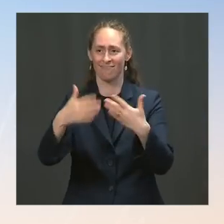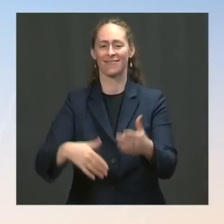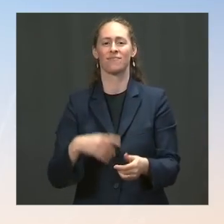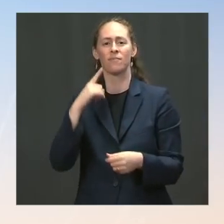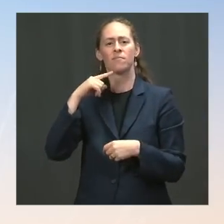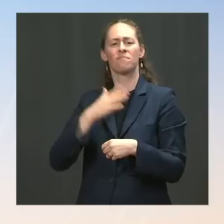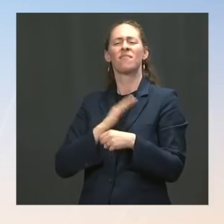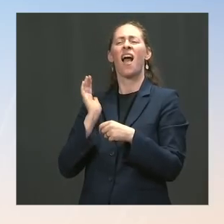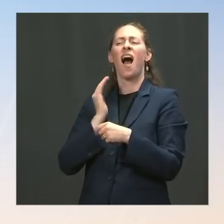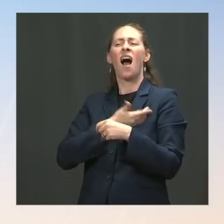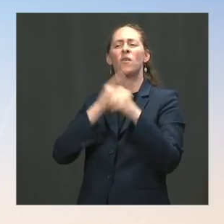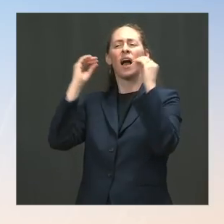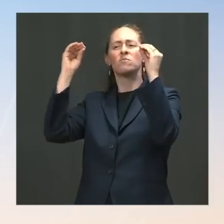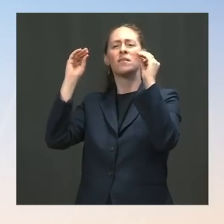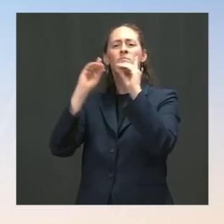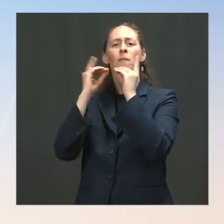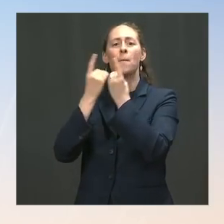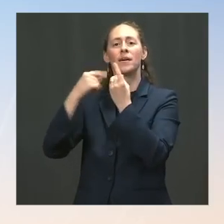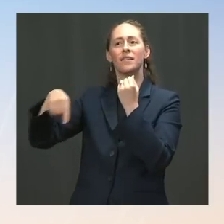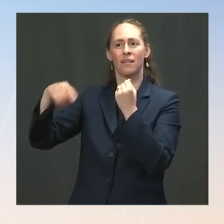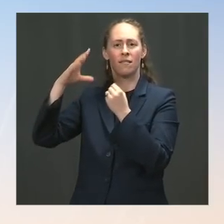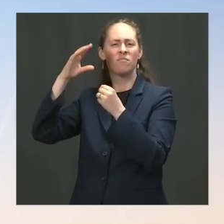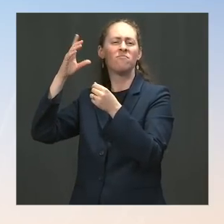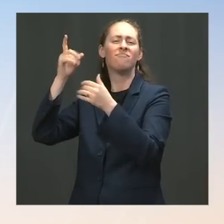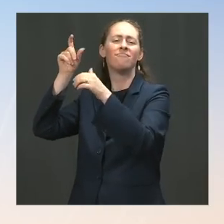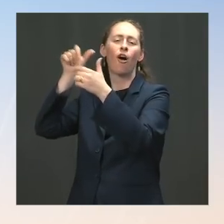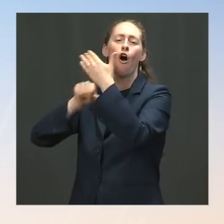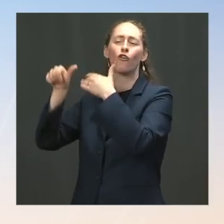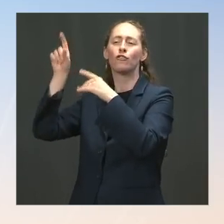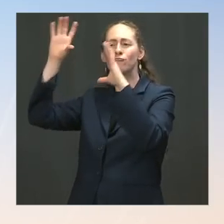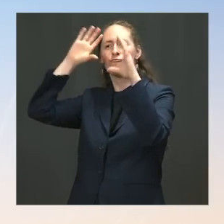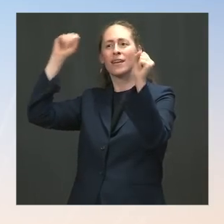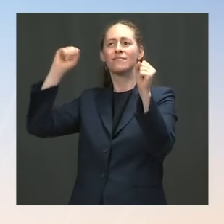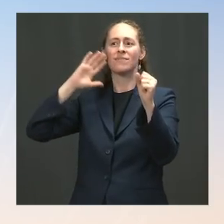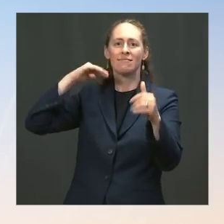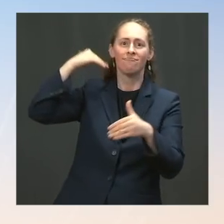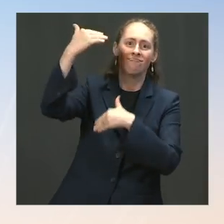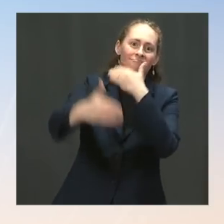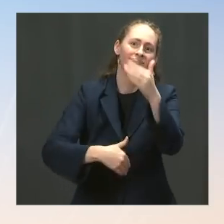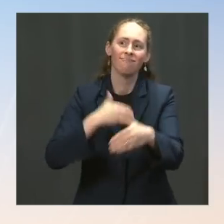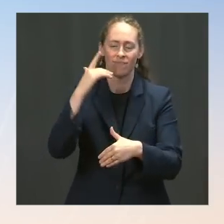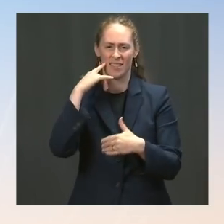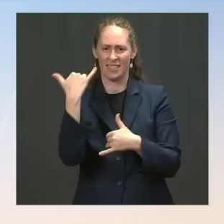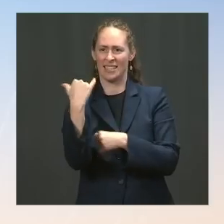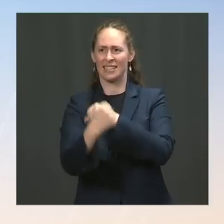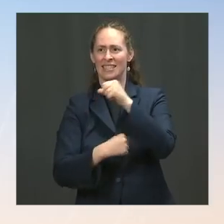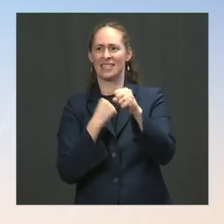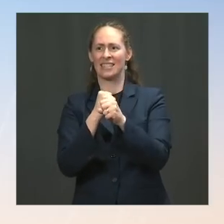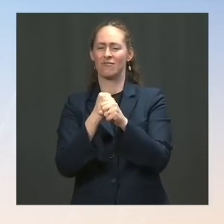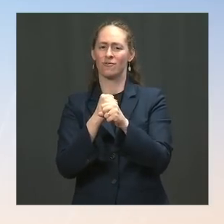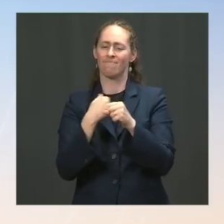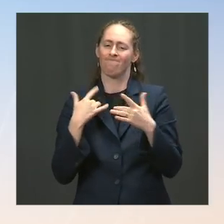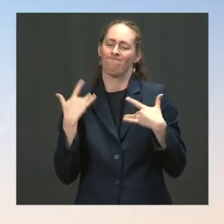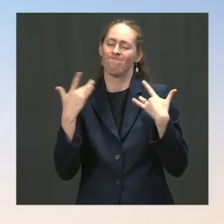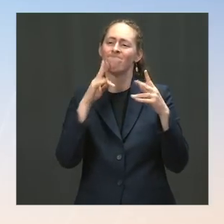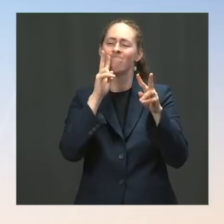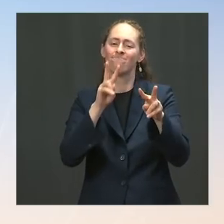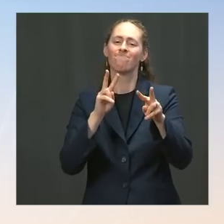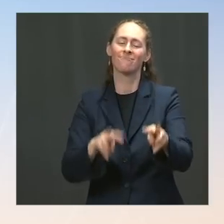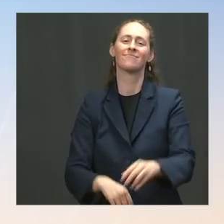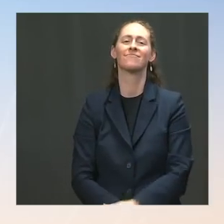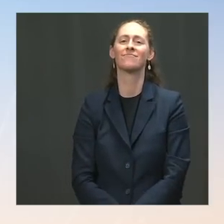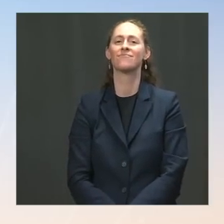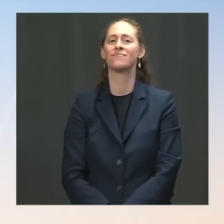fall and make this school year the best one yet for all of our students. But we know it's not enough to get to